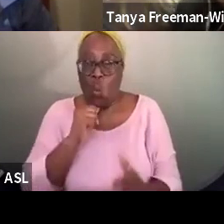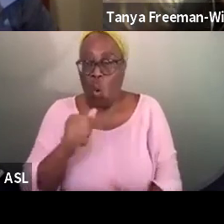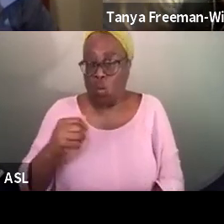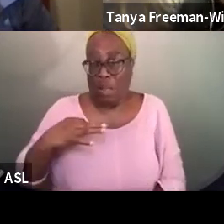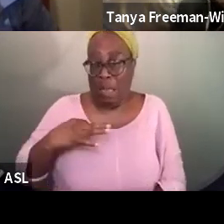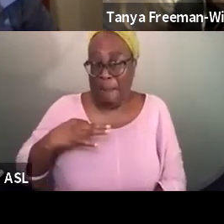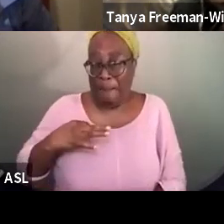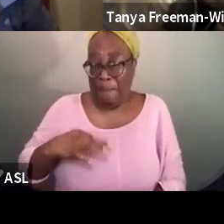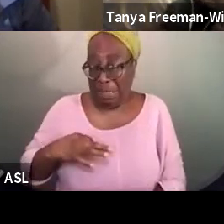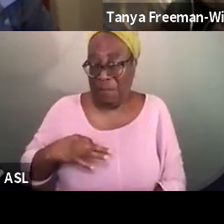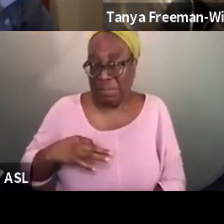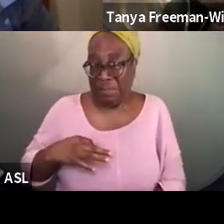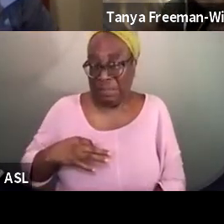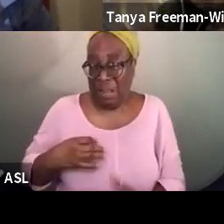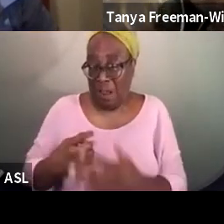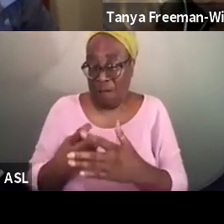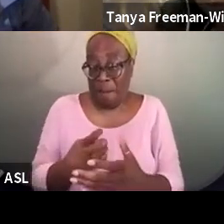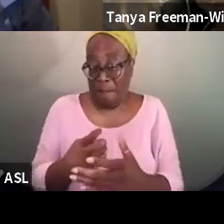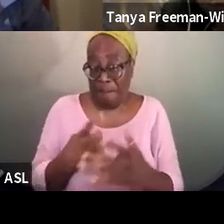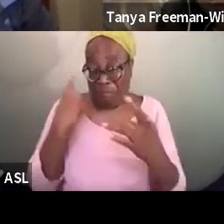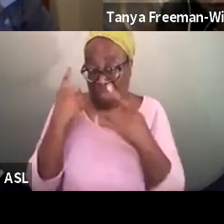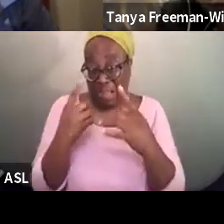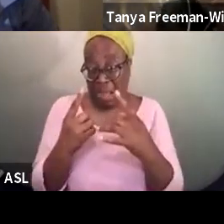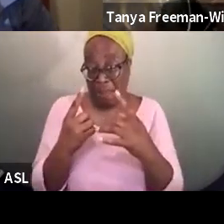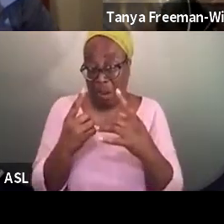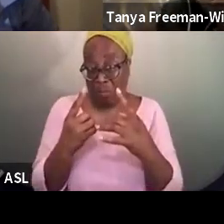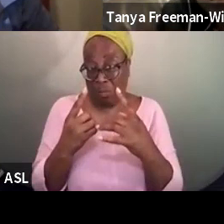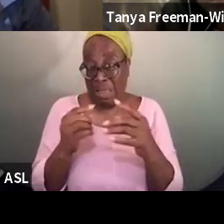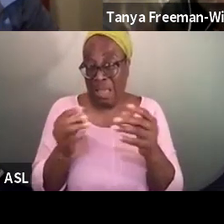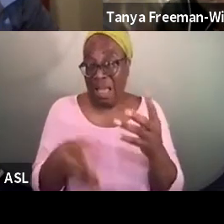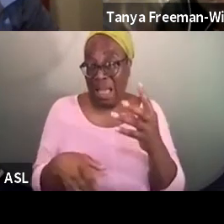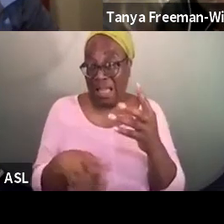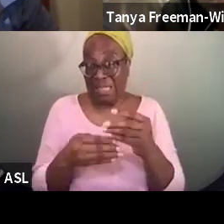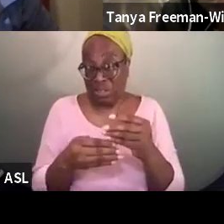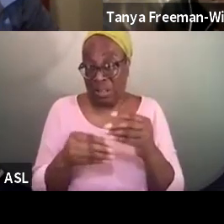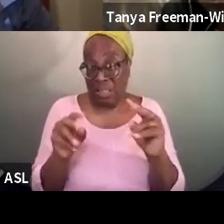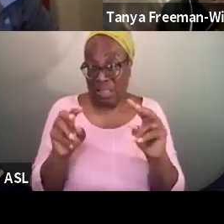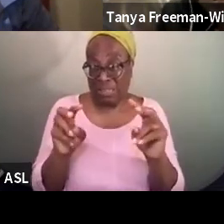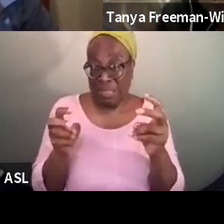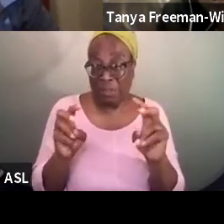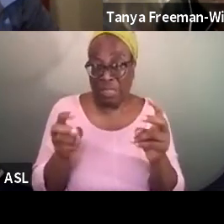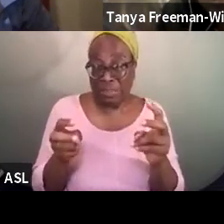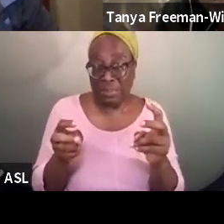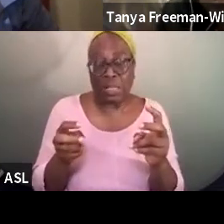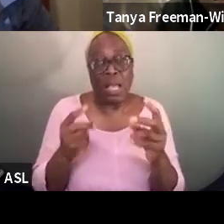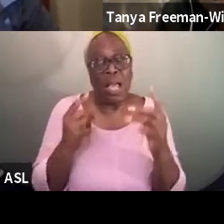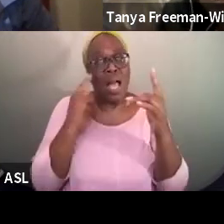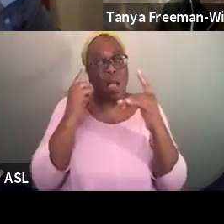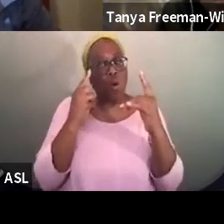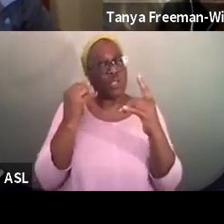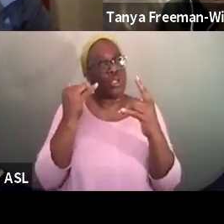subjects. I'm wondering if perhaps maybe when we go to the permanent solution, we look at